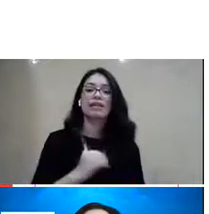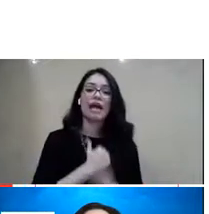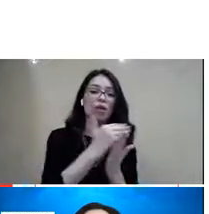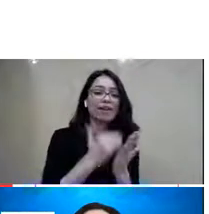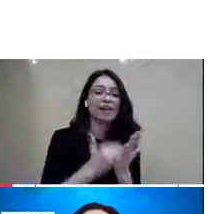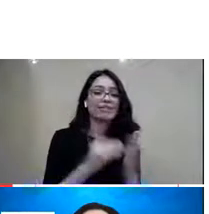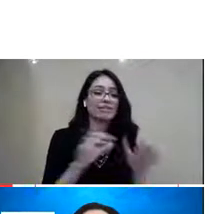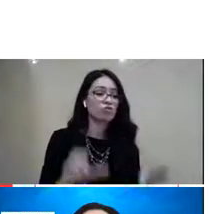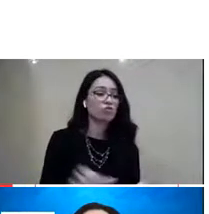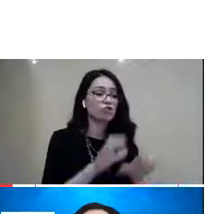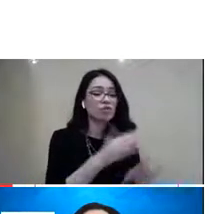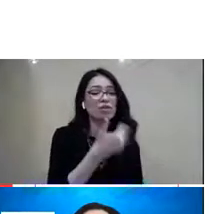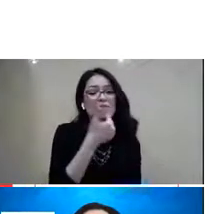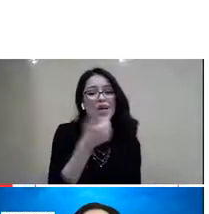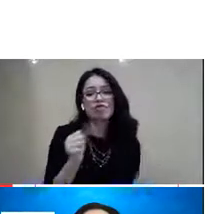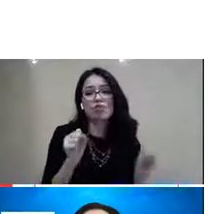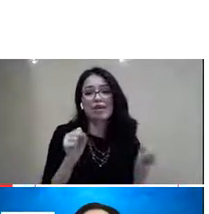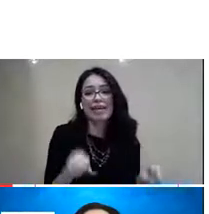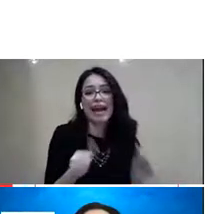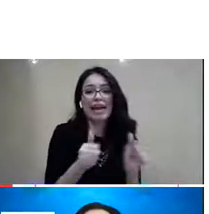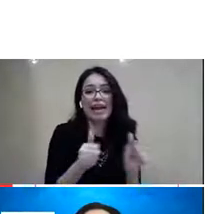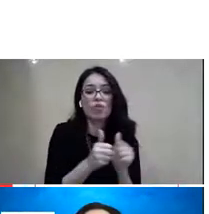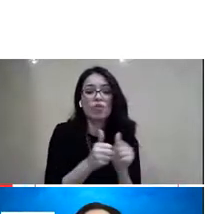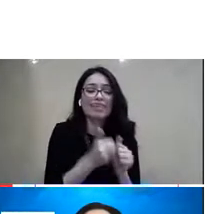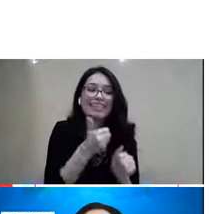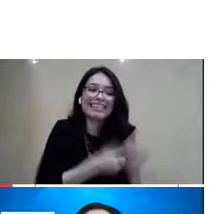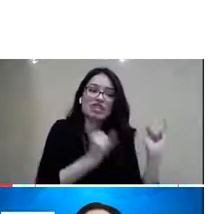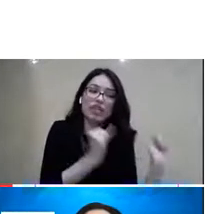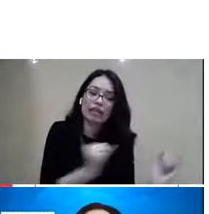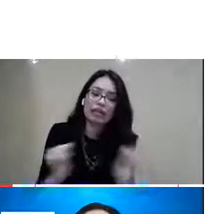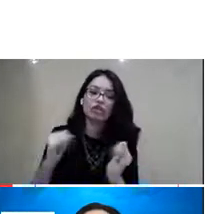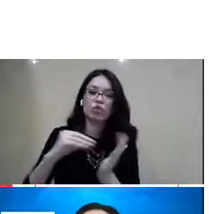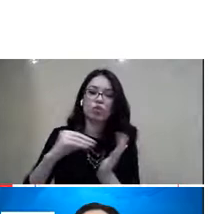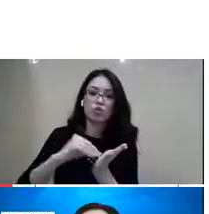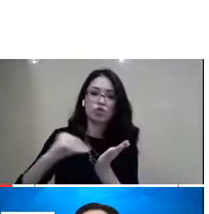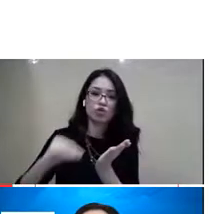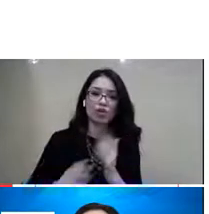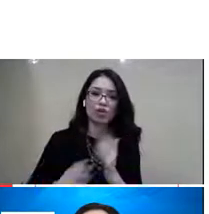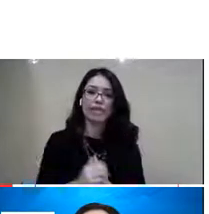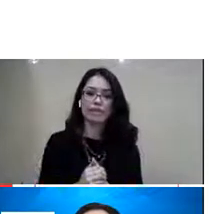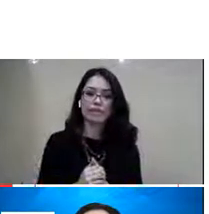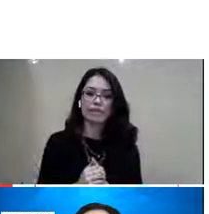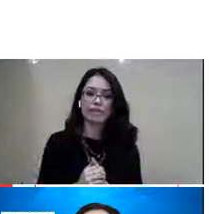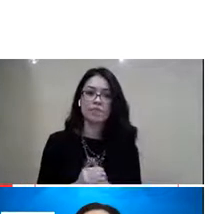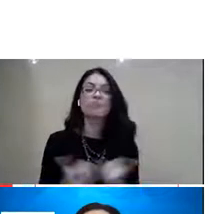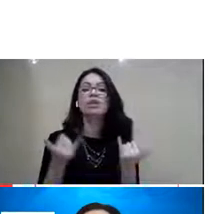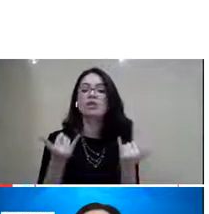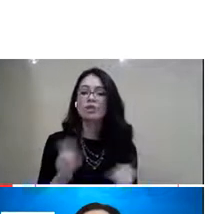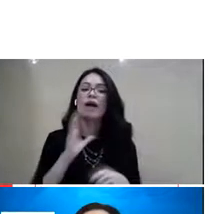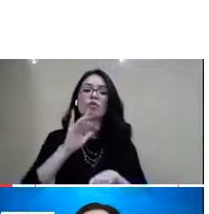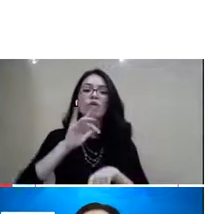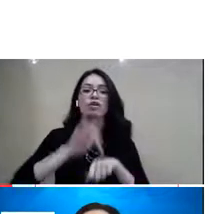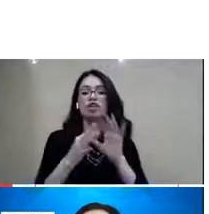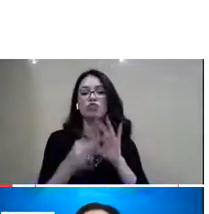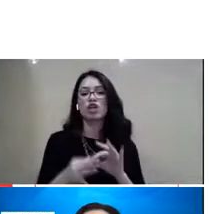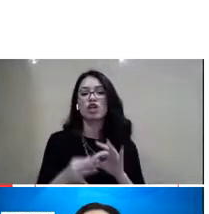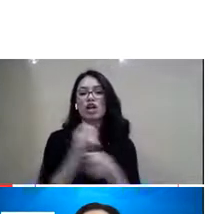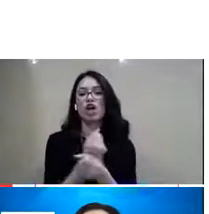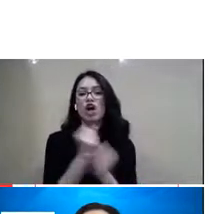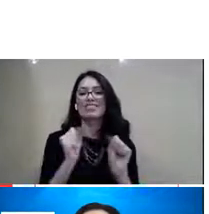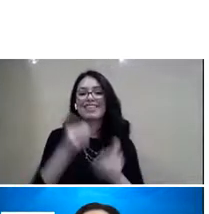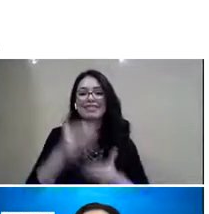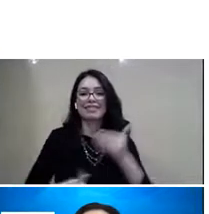single student. With that, let's head down that safe steps to a smooth school reopening. The